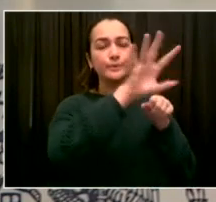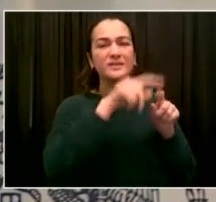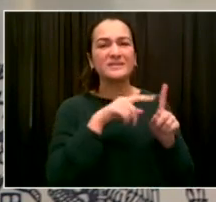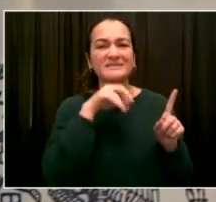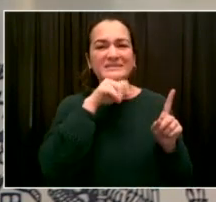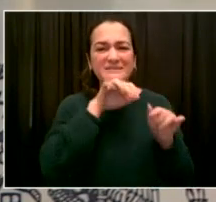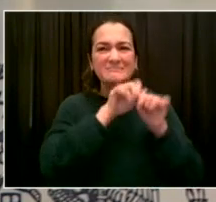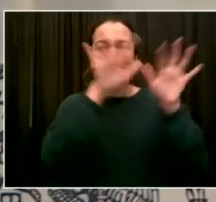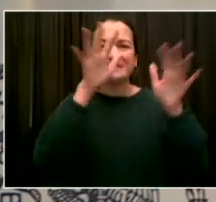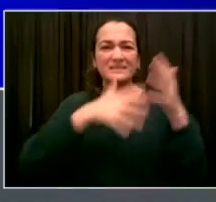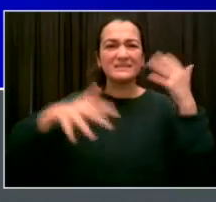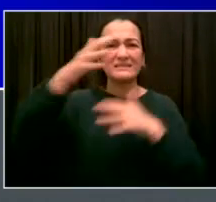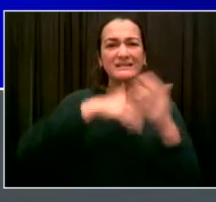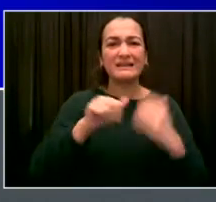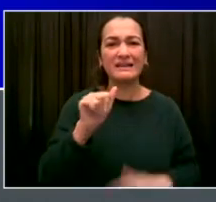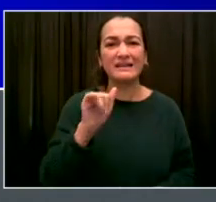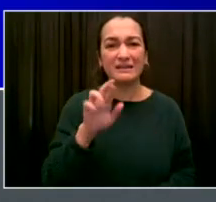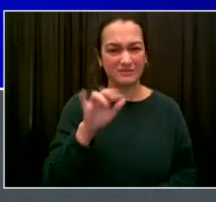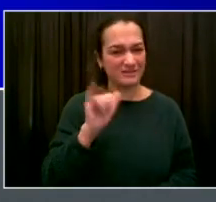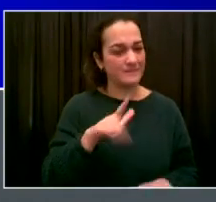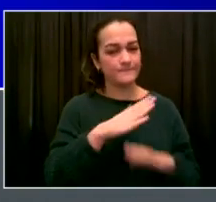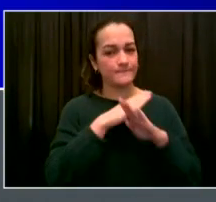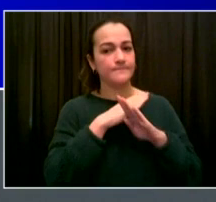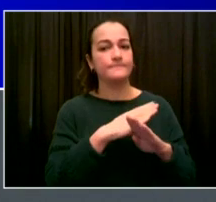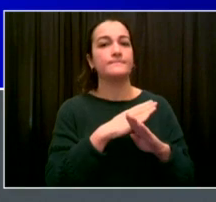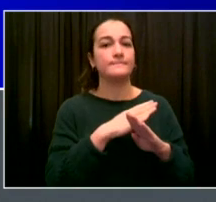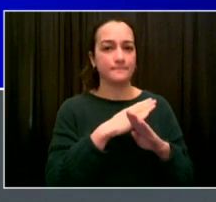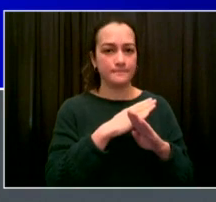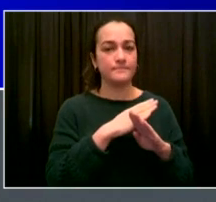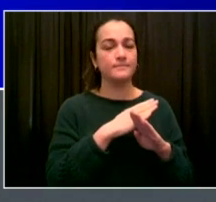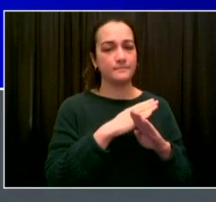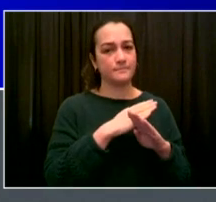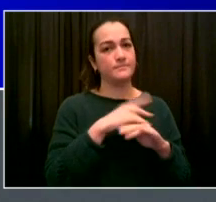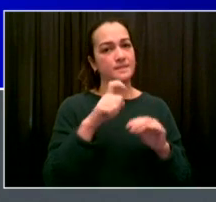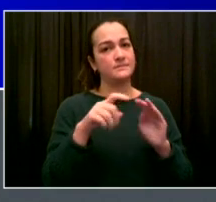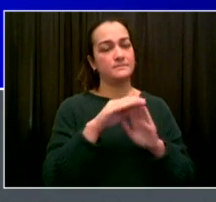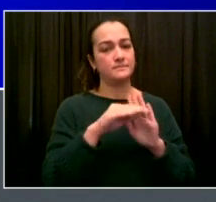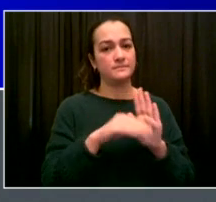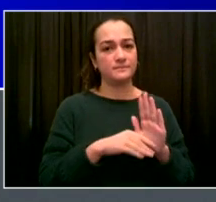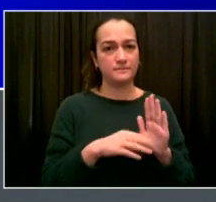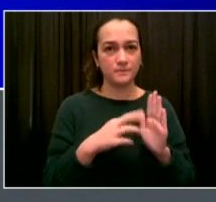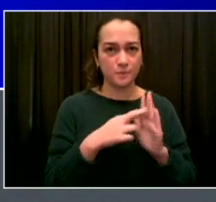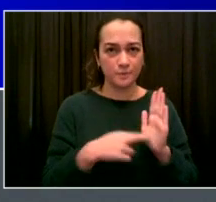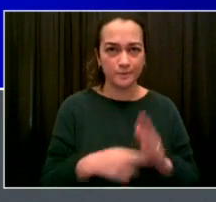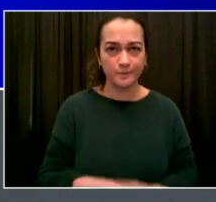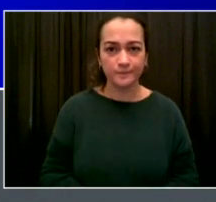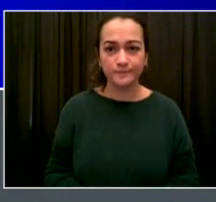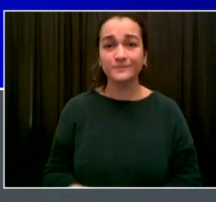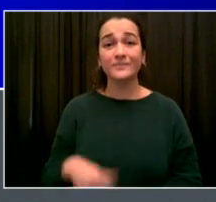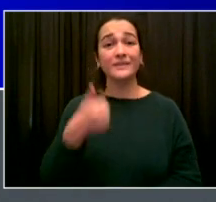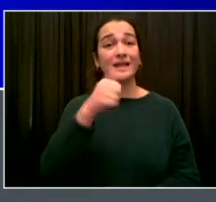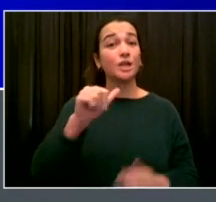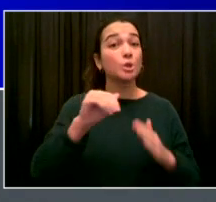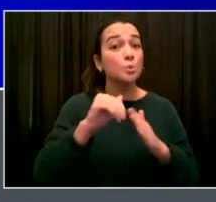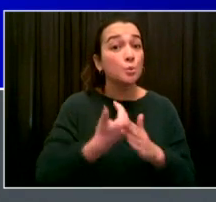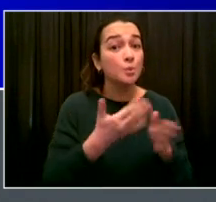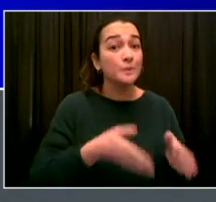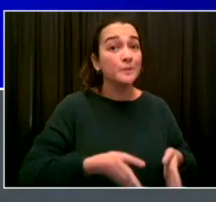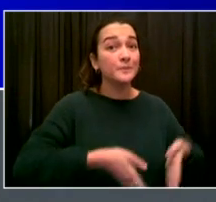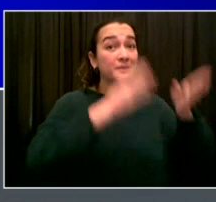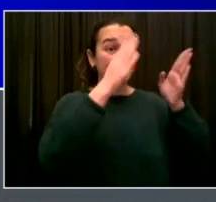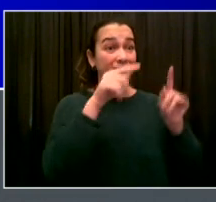and gas use in new buildings. Now, this will phase in over the next few years, but the bottom line is we're going to